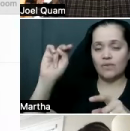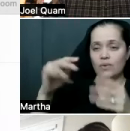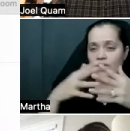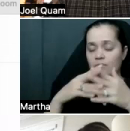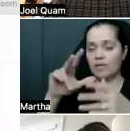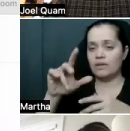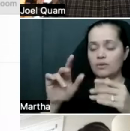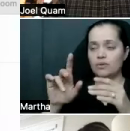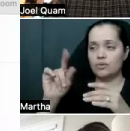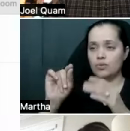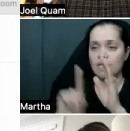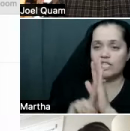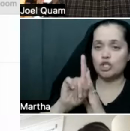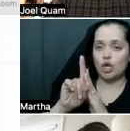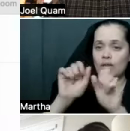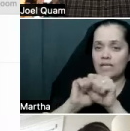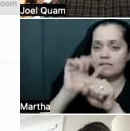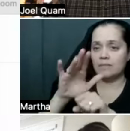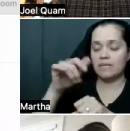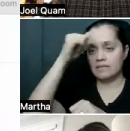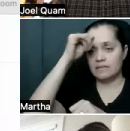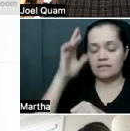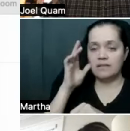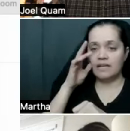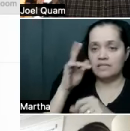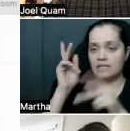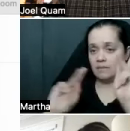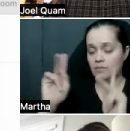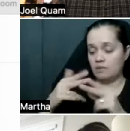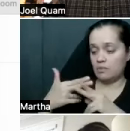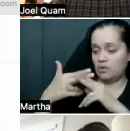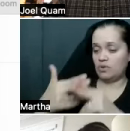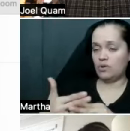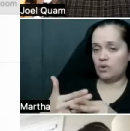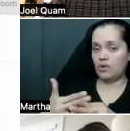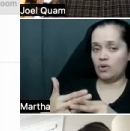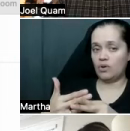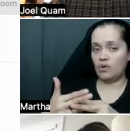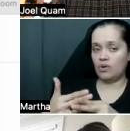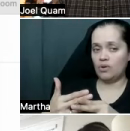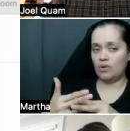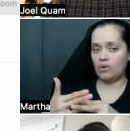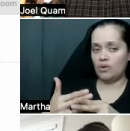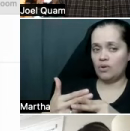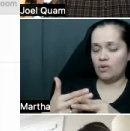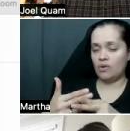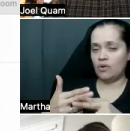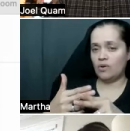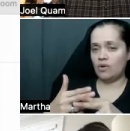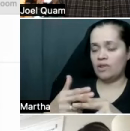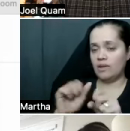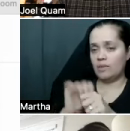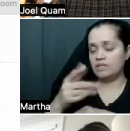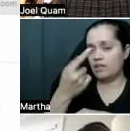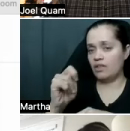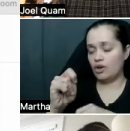20 tallest mountains. The Alaskan natives call the main mountain Denali, or the Great One and